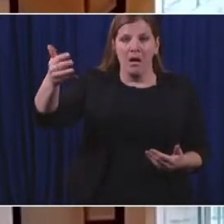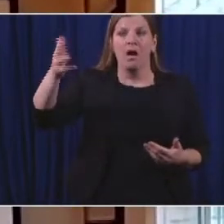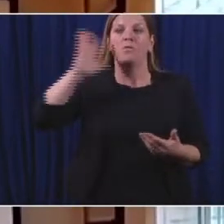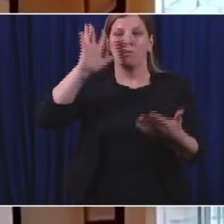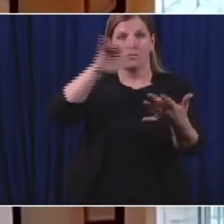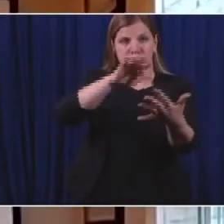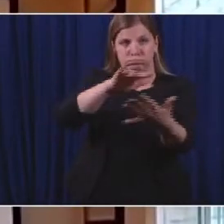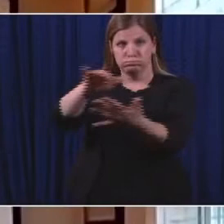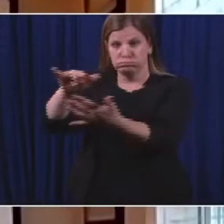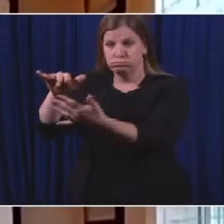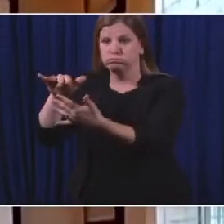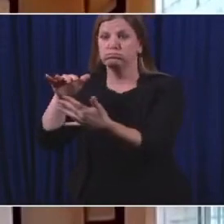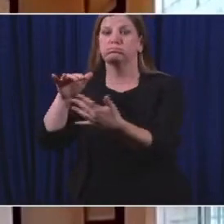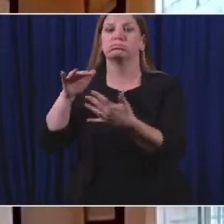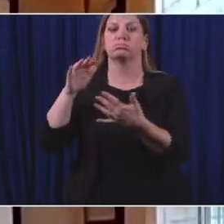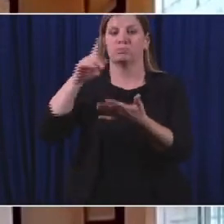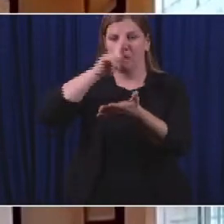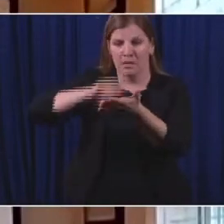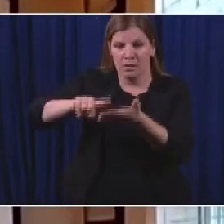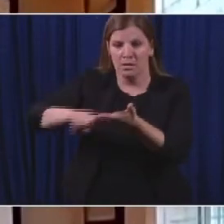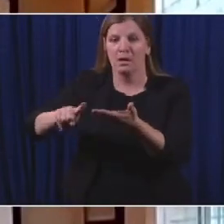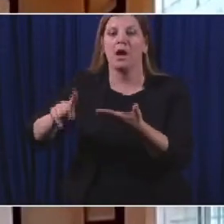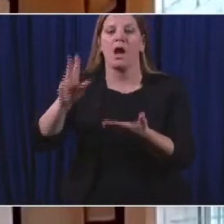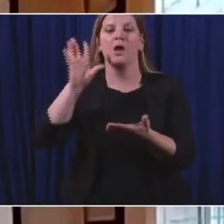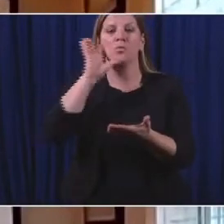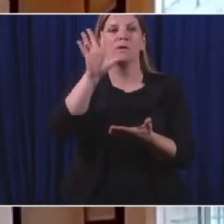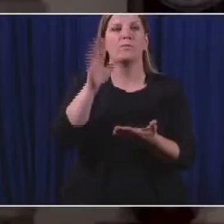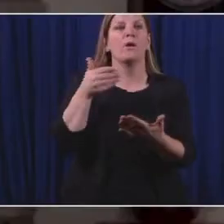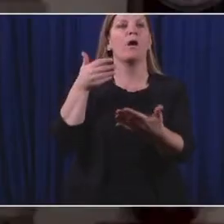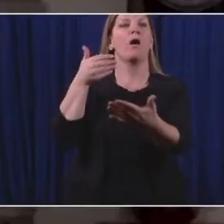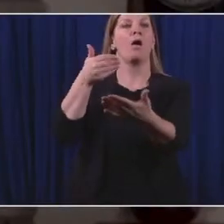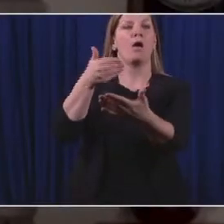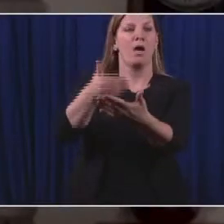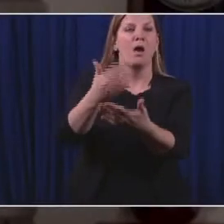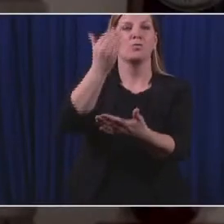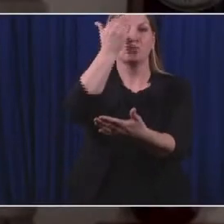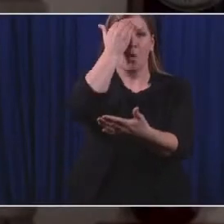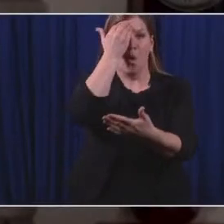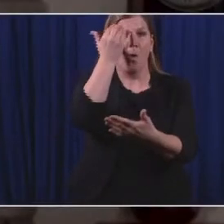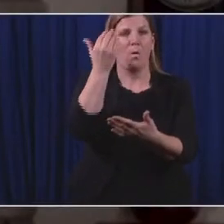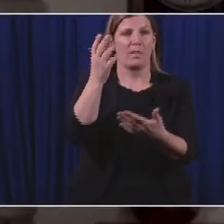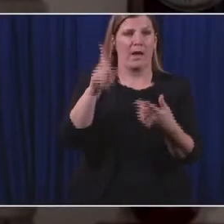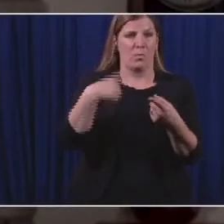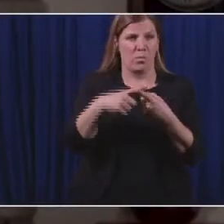nation and the population of Ohio is reaching that point.